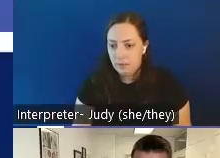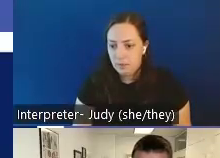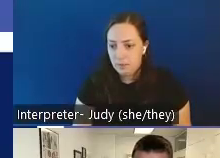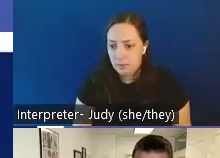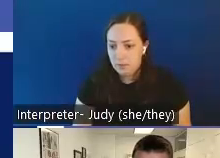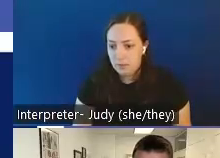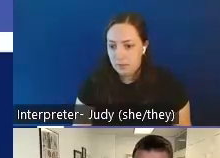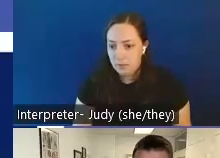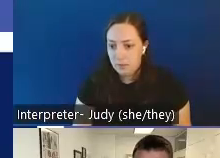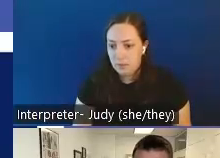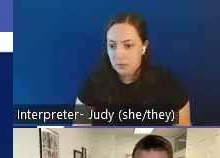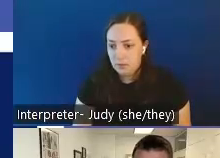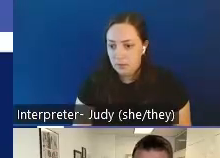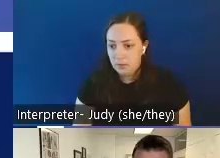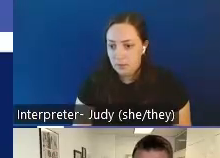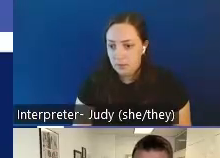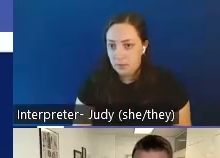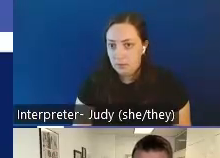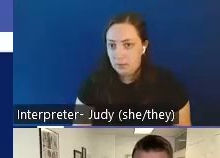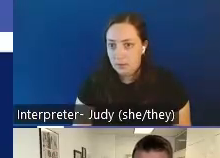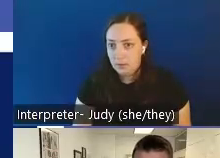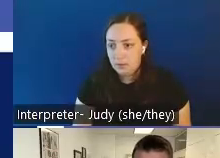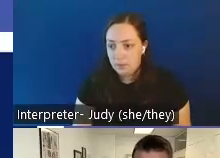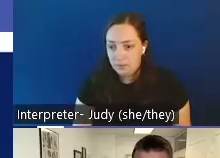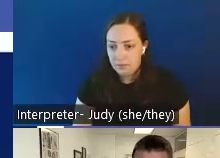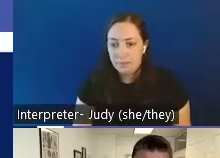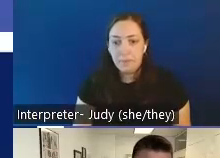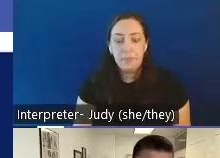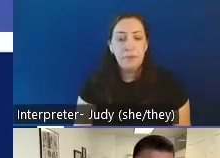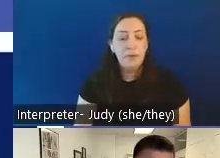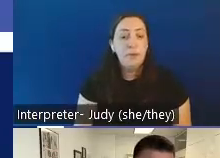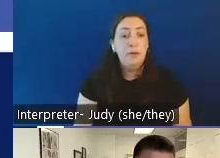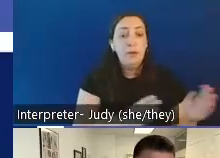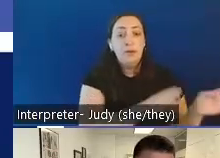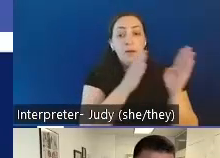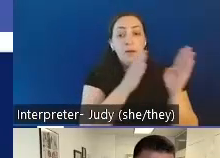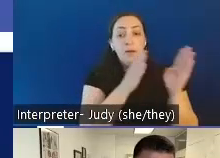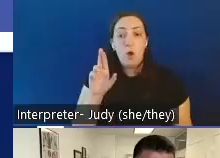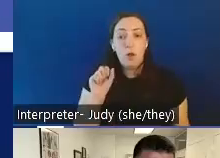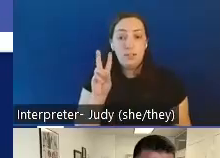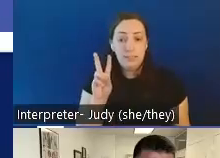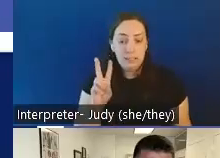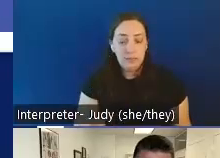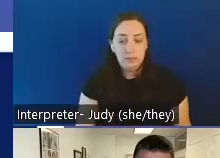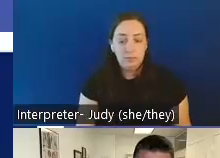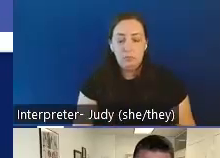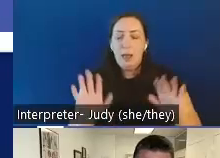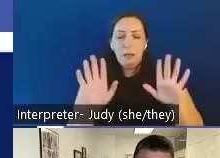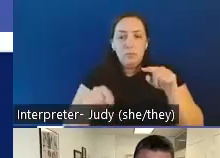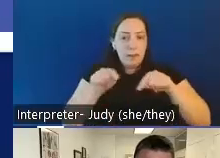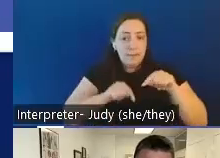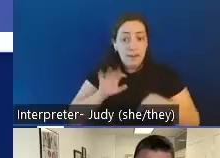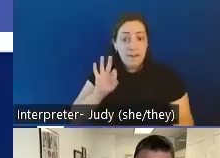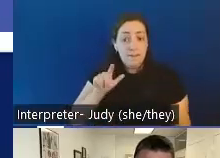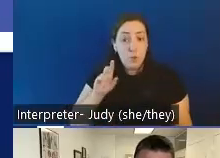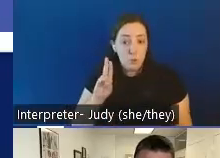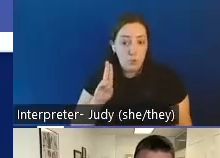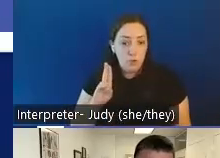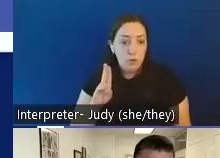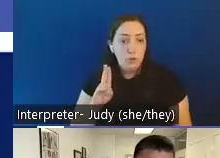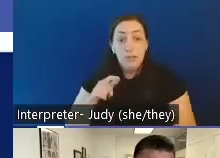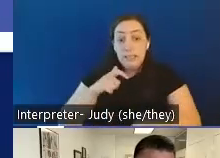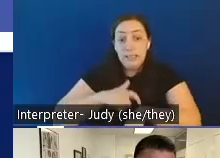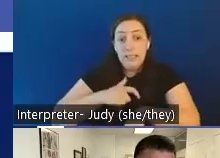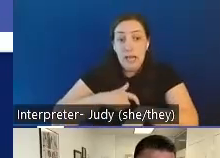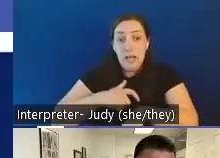column. This is the RSV immunization. Again, great. Oh, sorry, let me back up. Flu. The time to get the